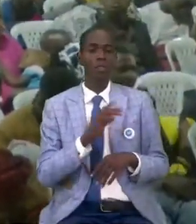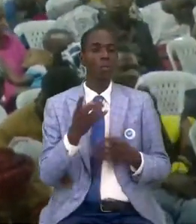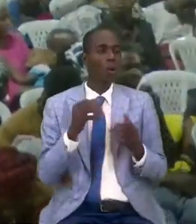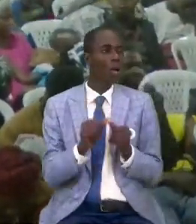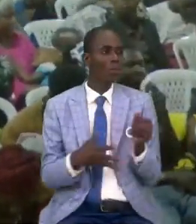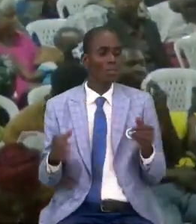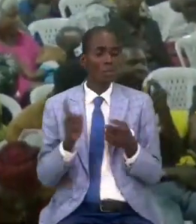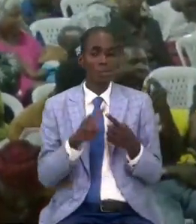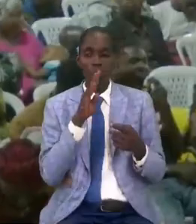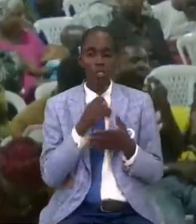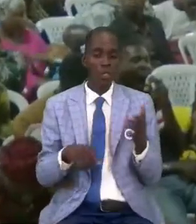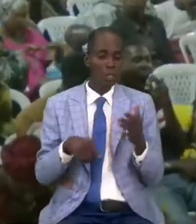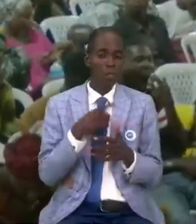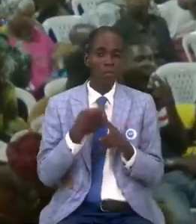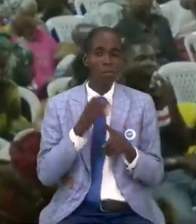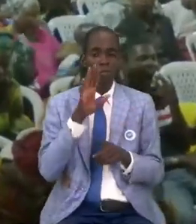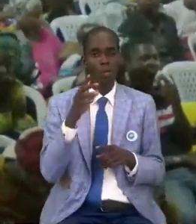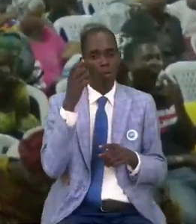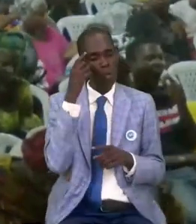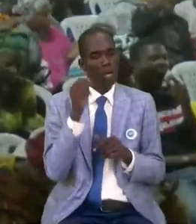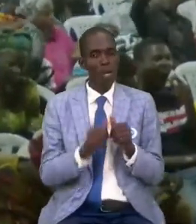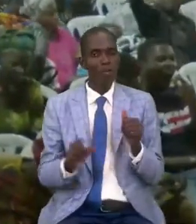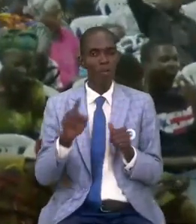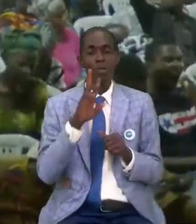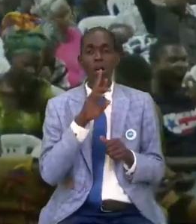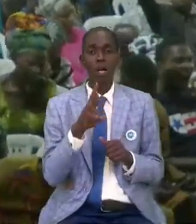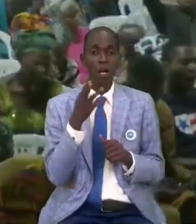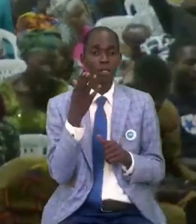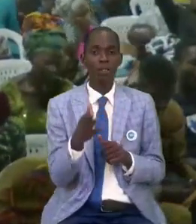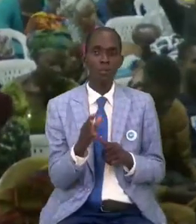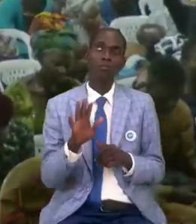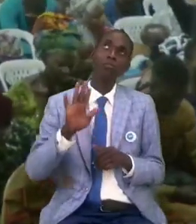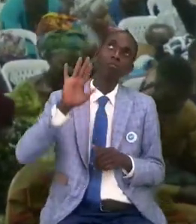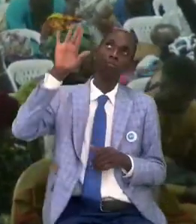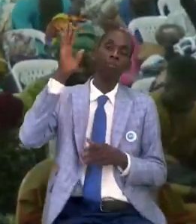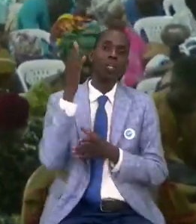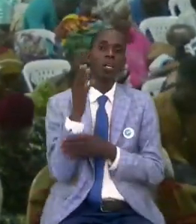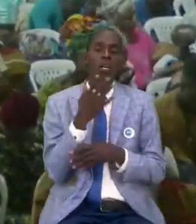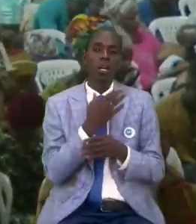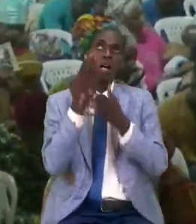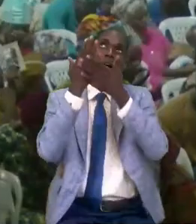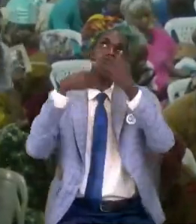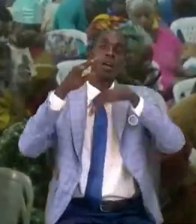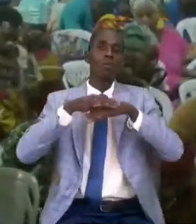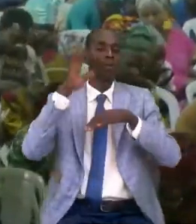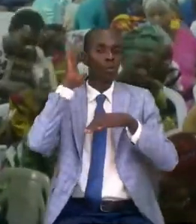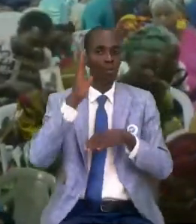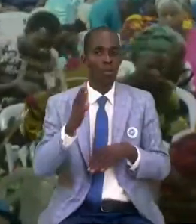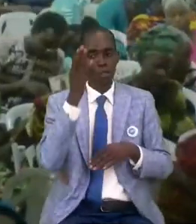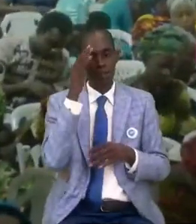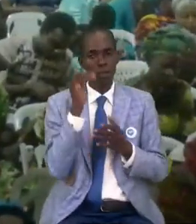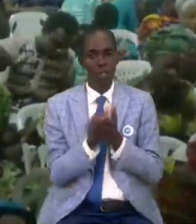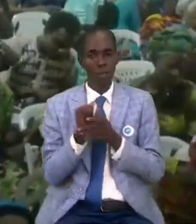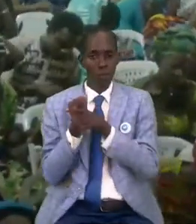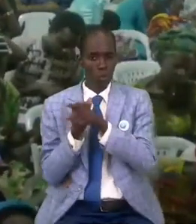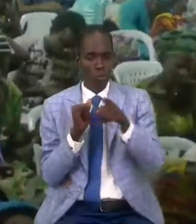that hand, and heaven will recognize that you are the one owning that hand, and you want forgiveness